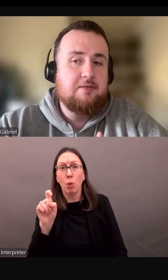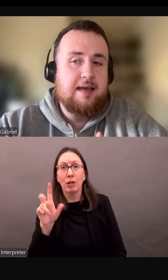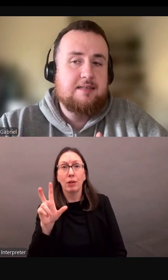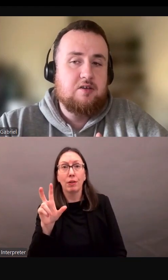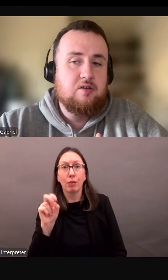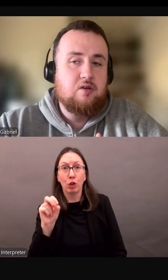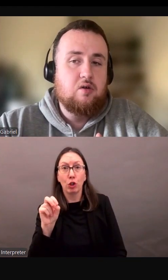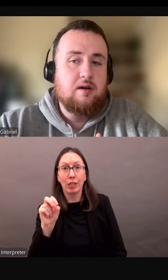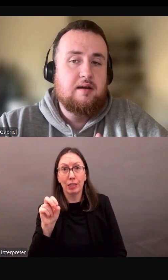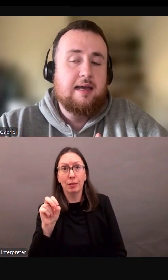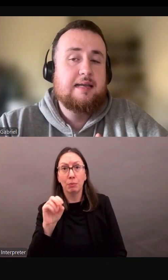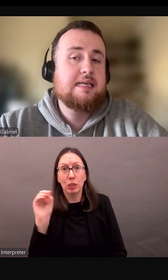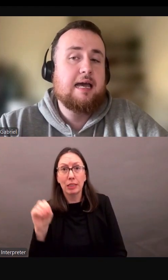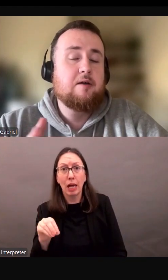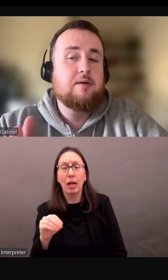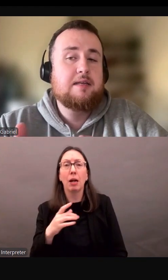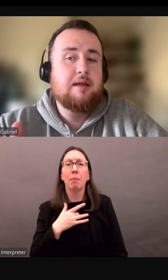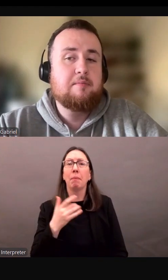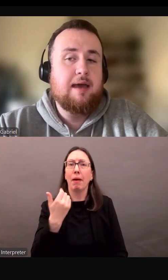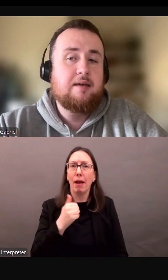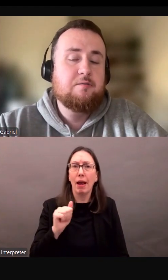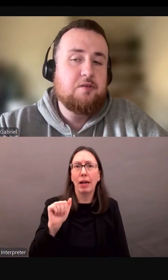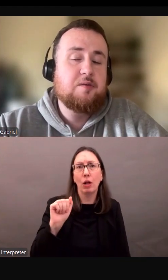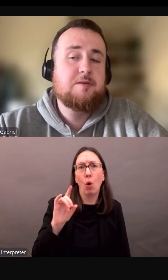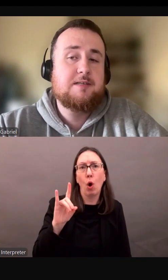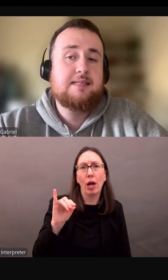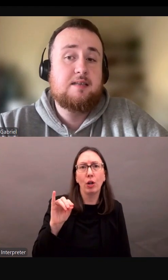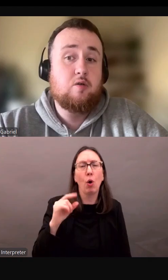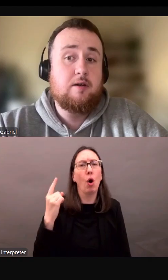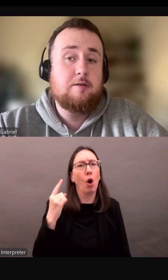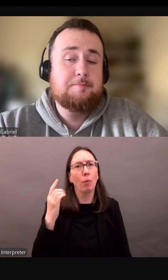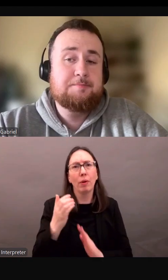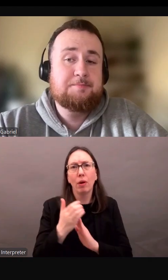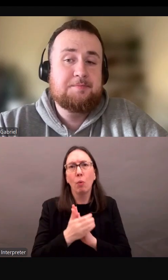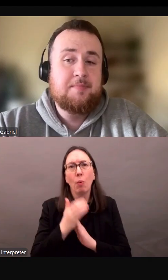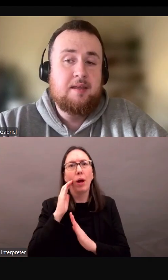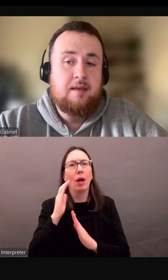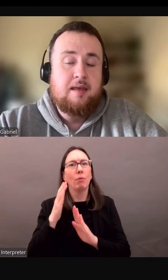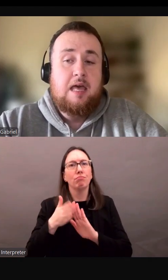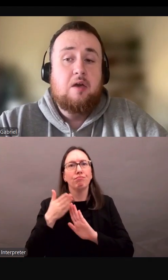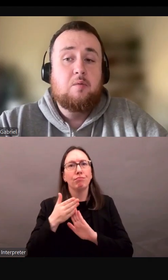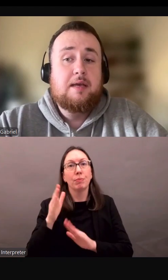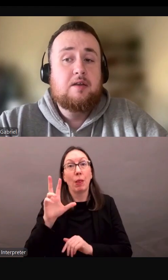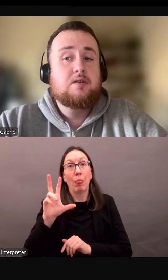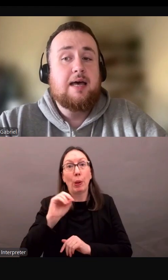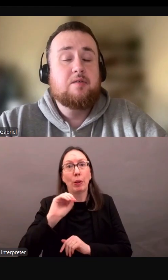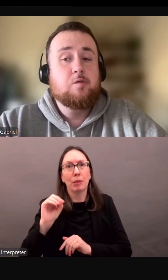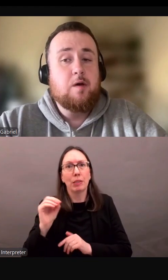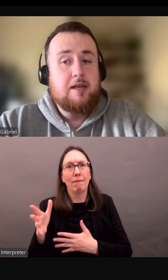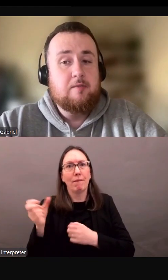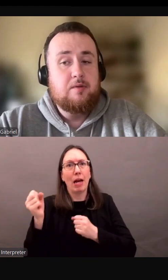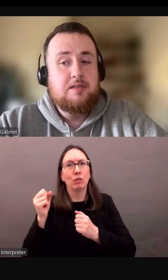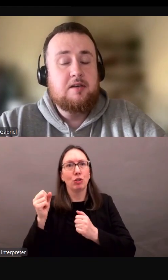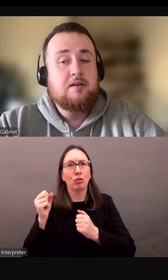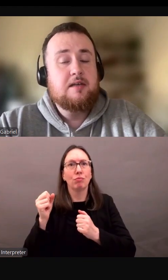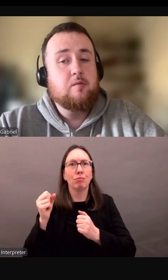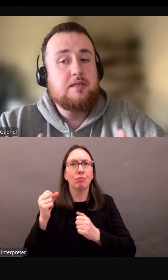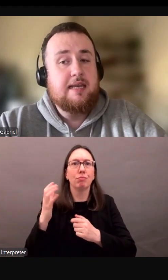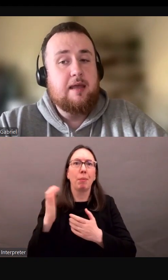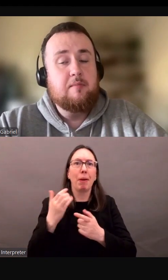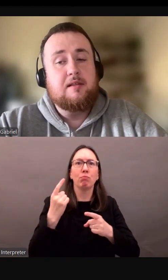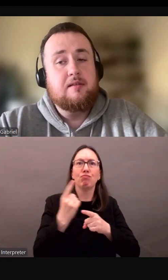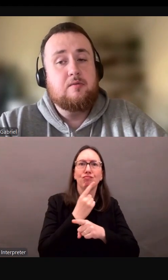30% faster. Or I can say I want to play back 50% slower. We can also have a volume booster that